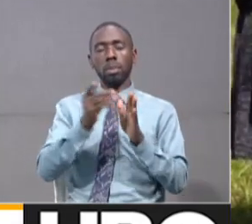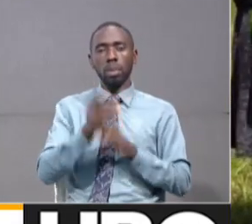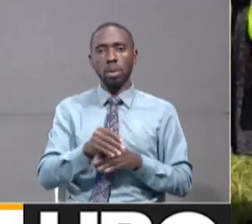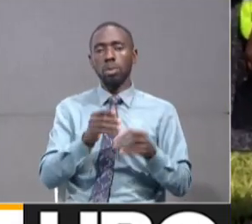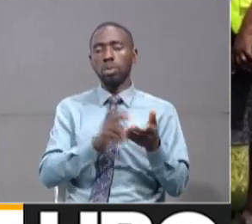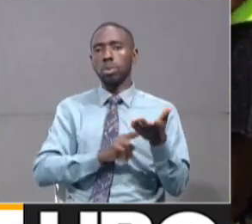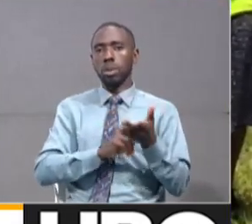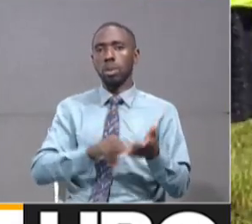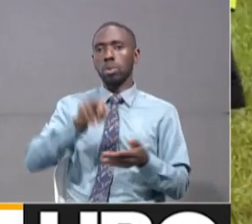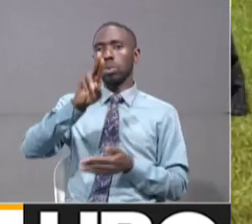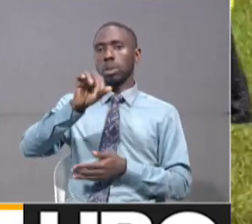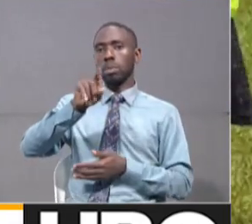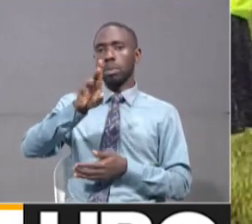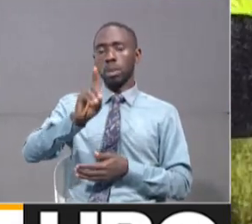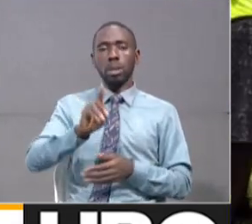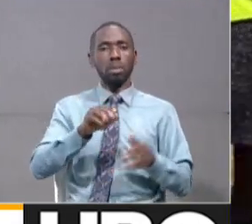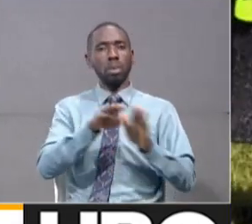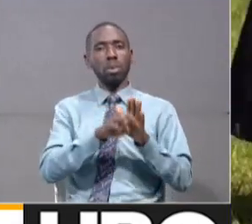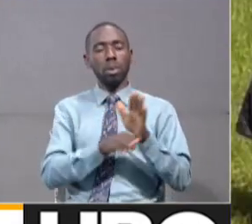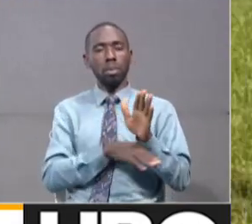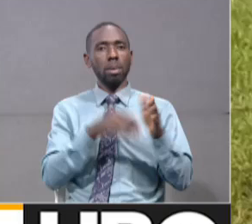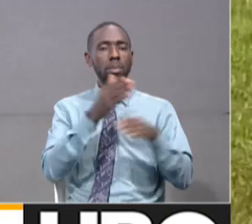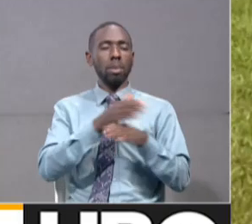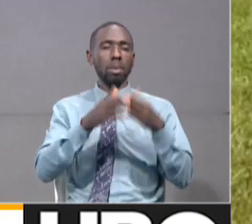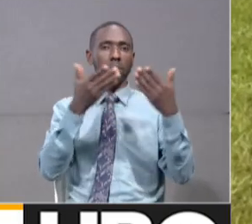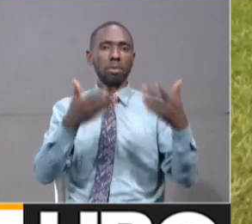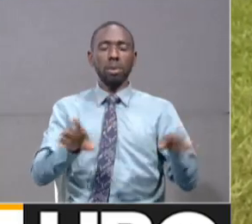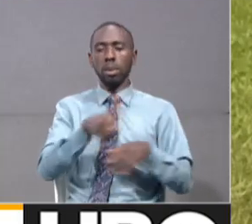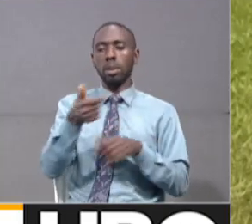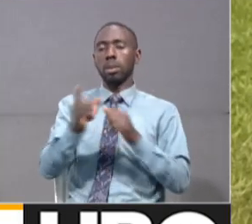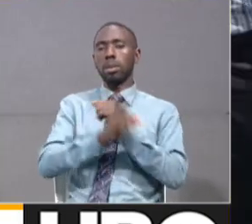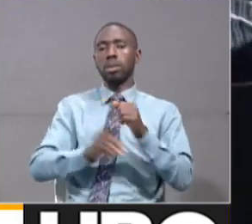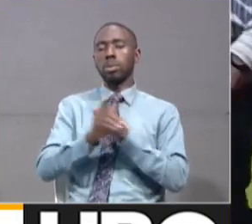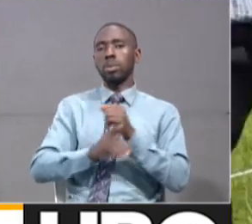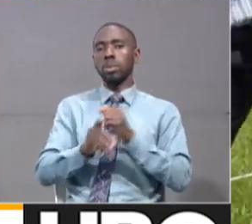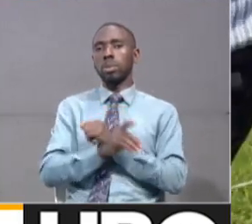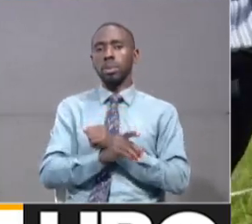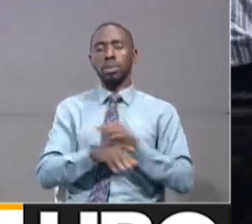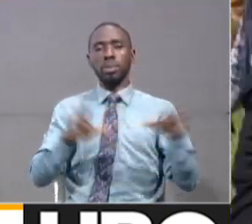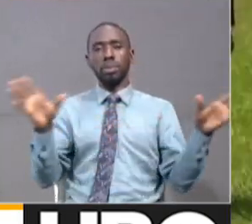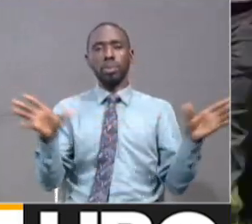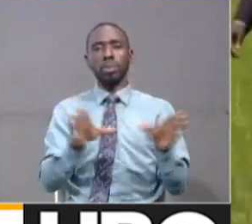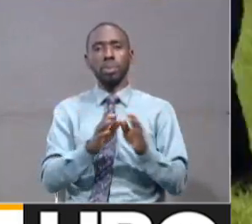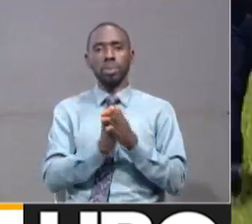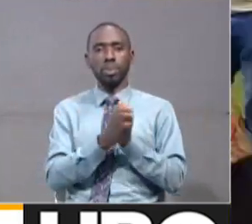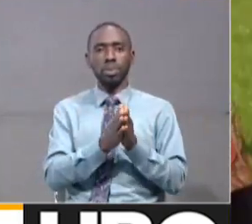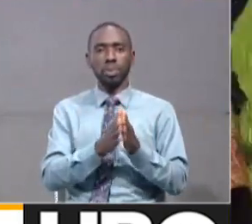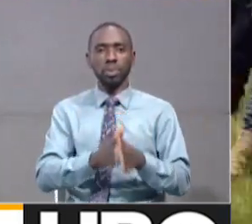have built these facilities, including Kamwenje and Chiriandongo. Mashamira Victor, UBC News.